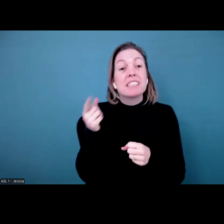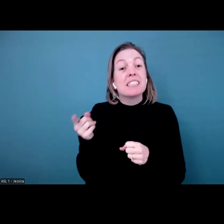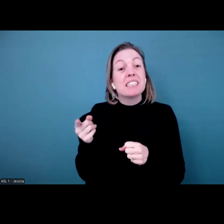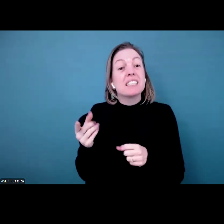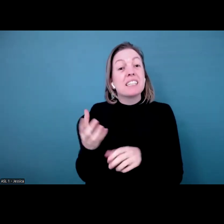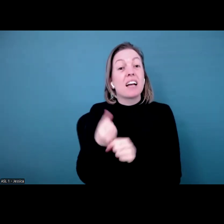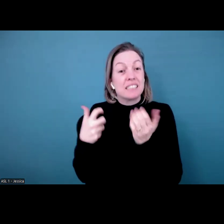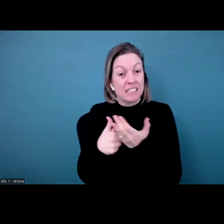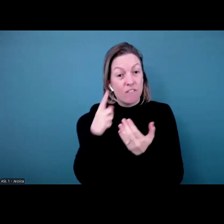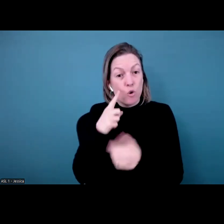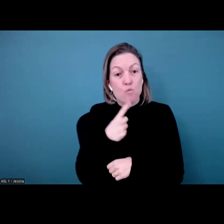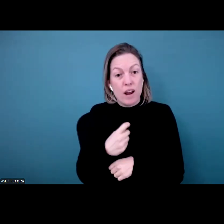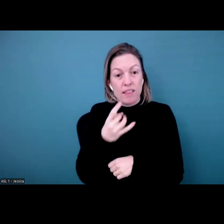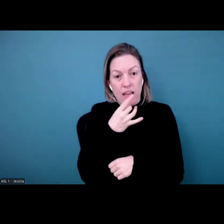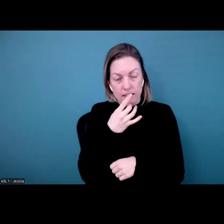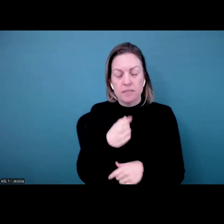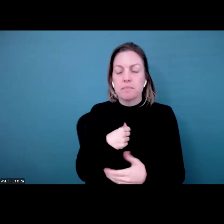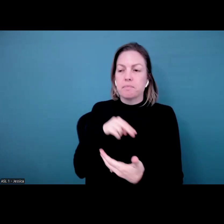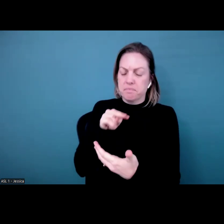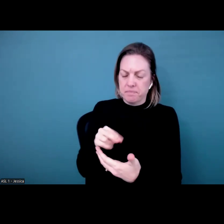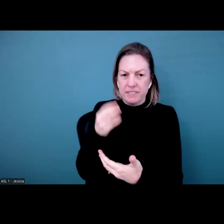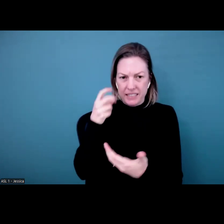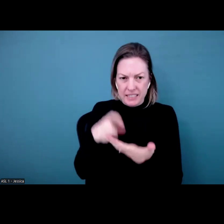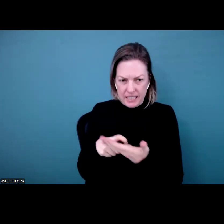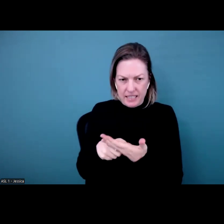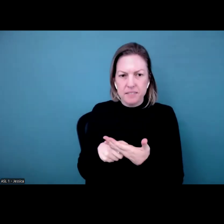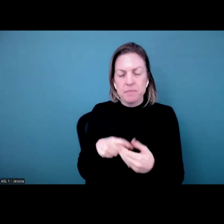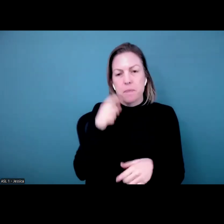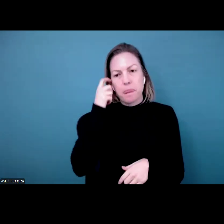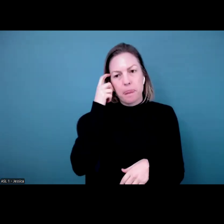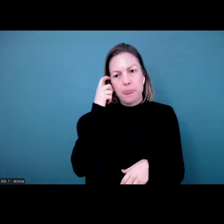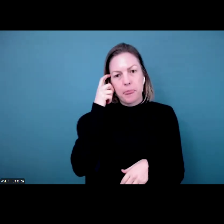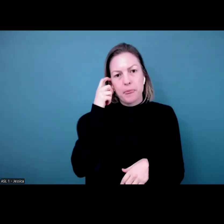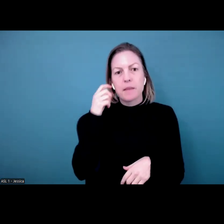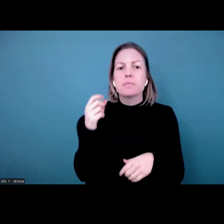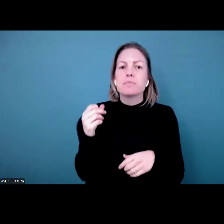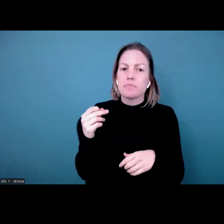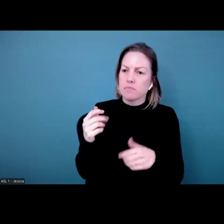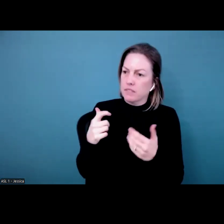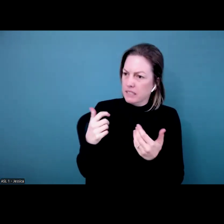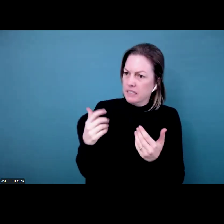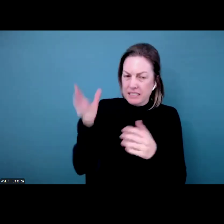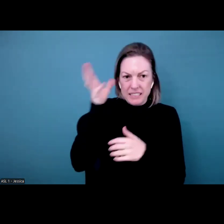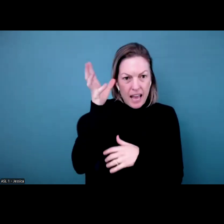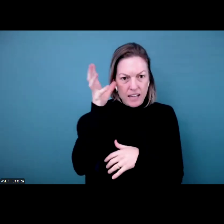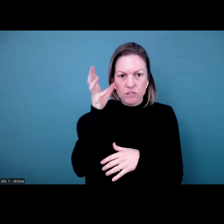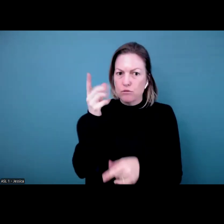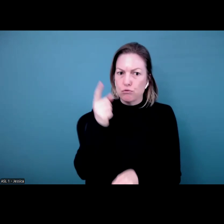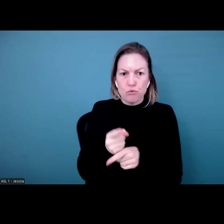And I looked at the ticket and as a lawyer, I looked at my dad's in the number 3 lane, and he appears to have a solid green